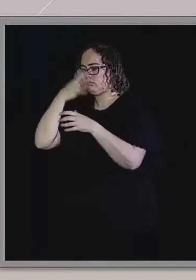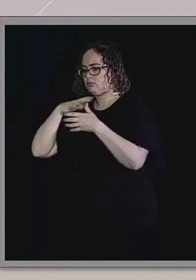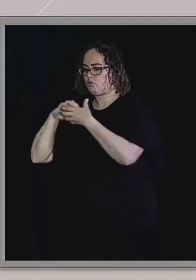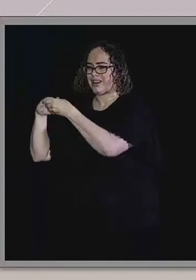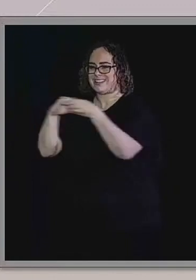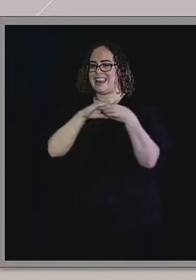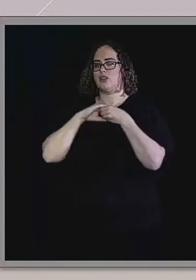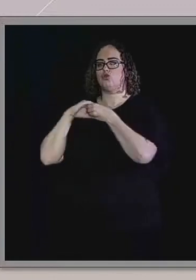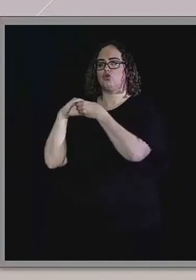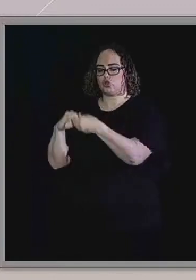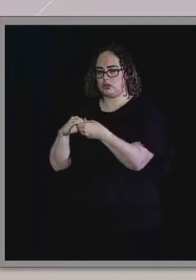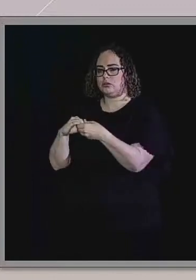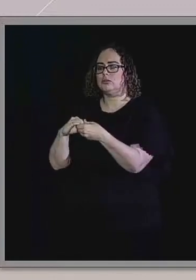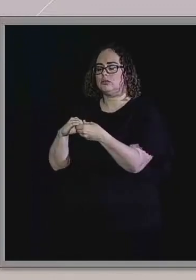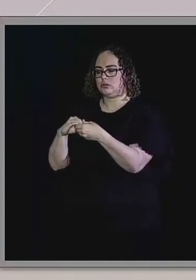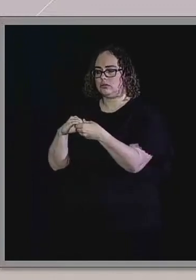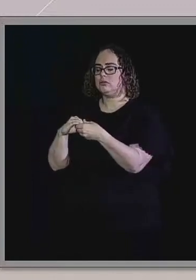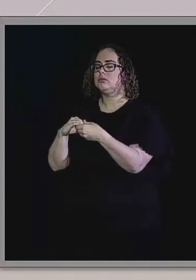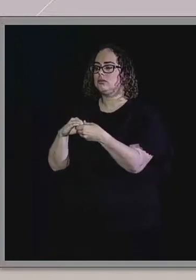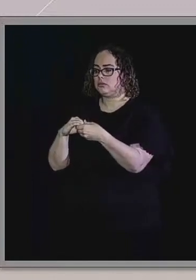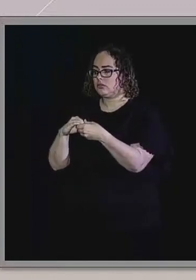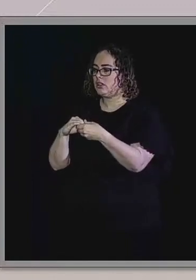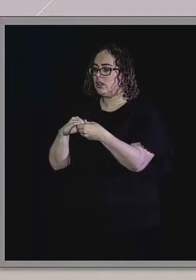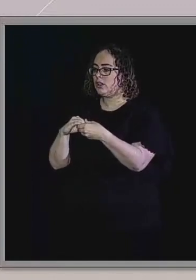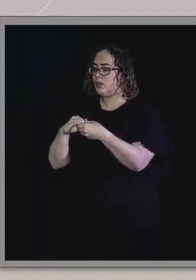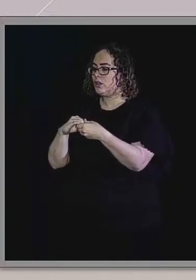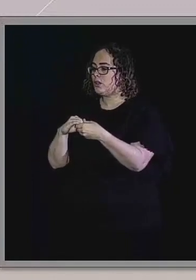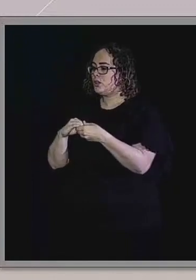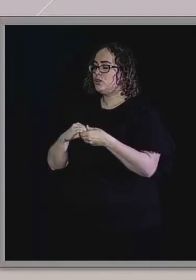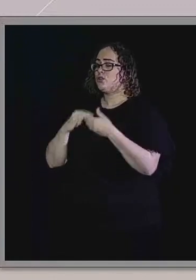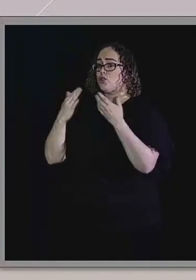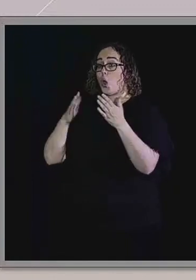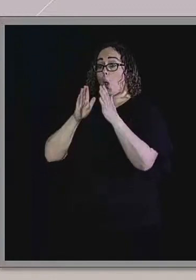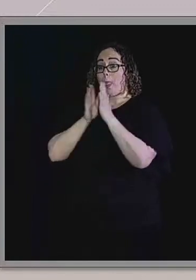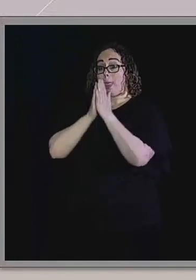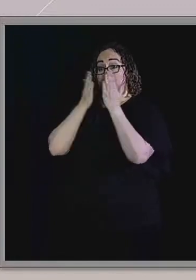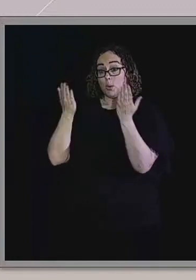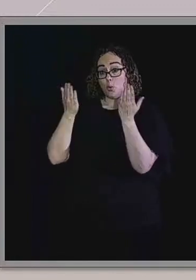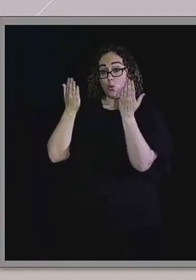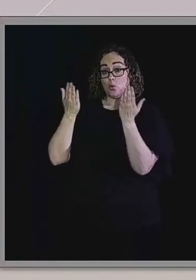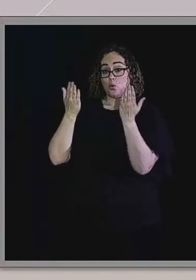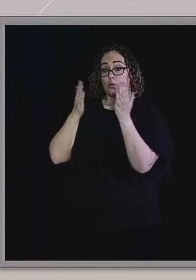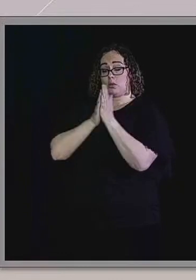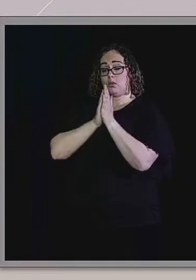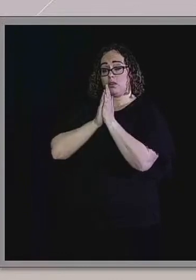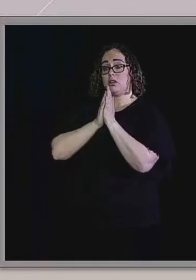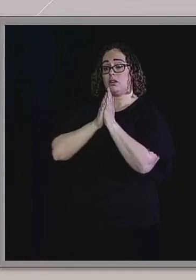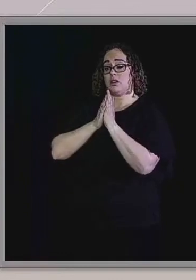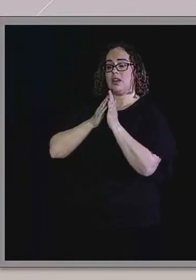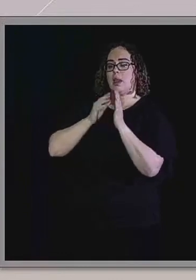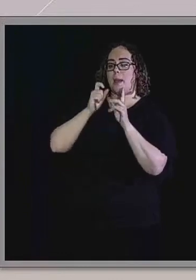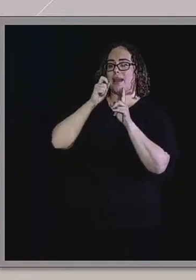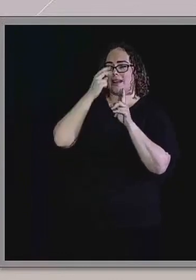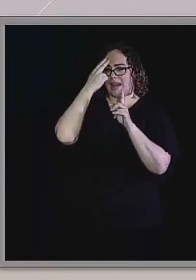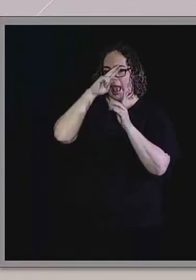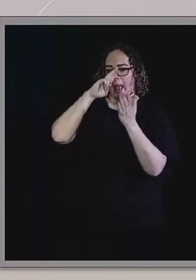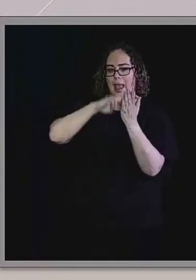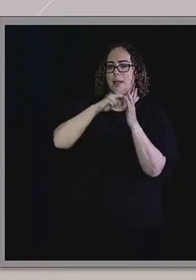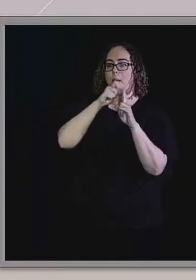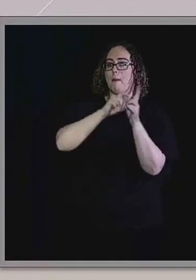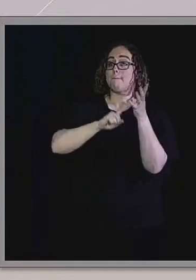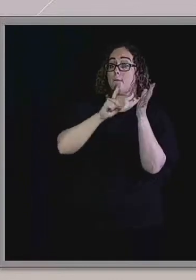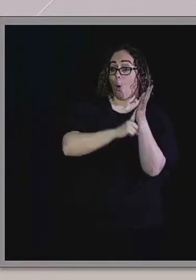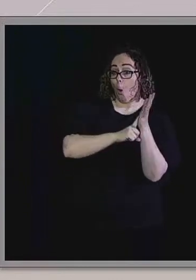are a team. So in that sense, Michael's name is not on the book and Paul's name is on the book, but both of them will be available to sign the book